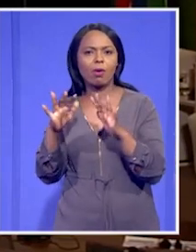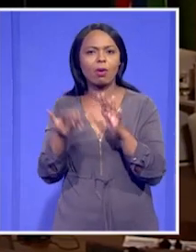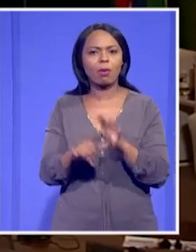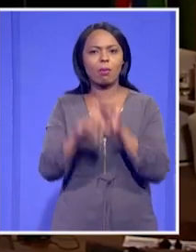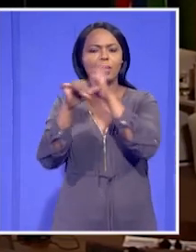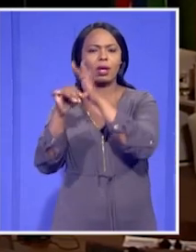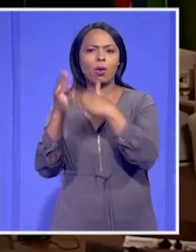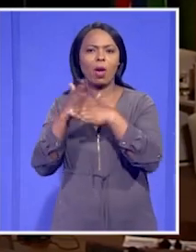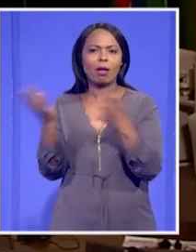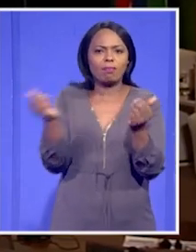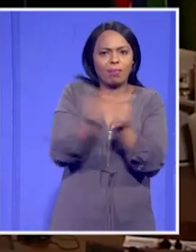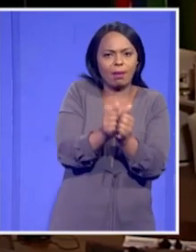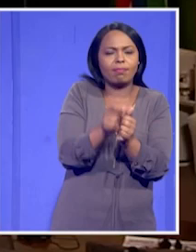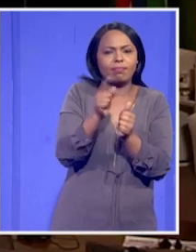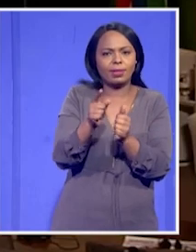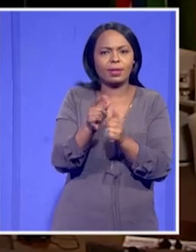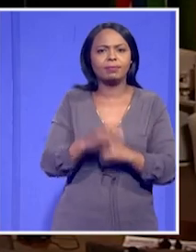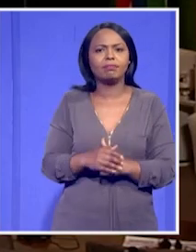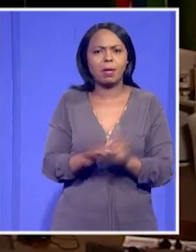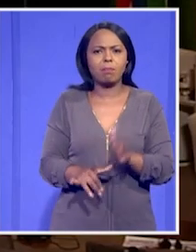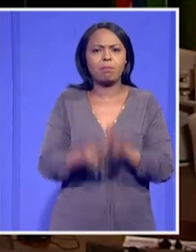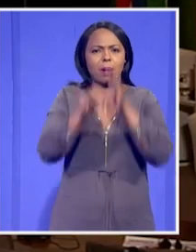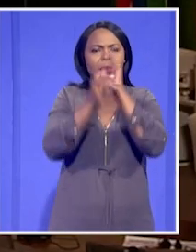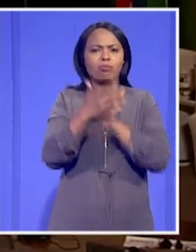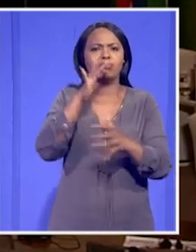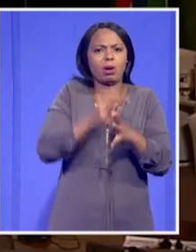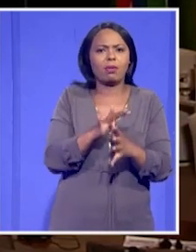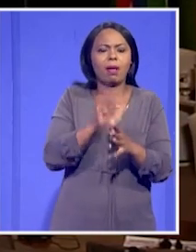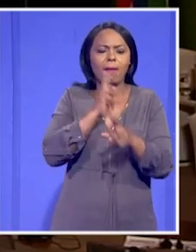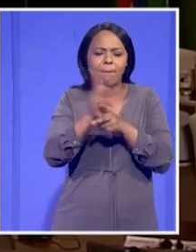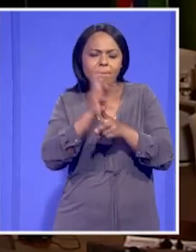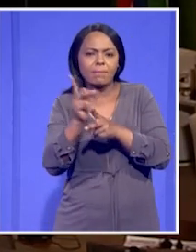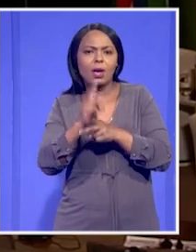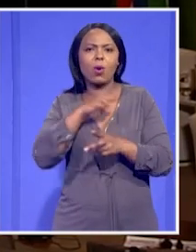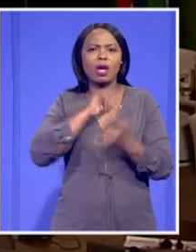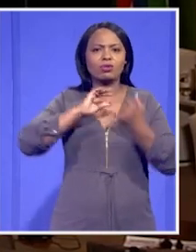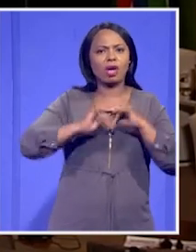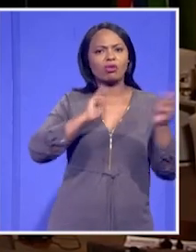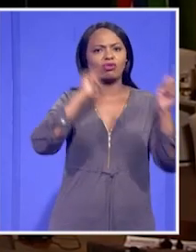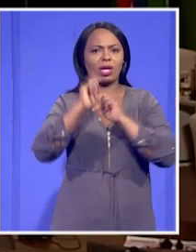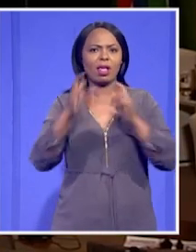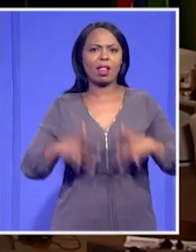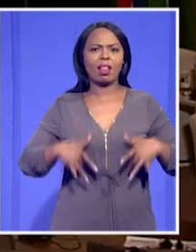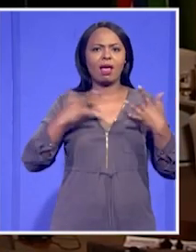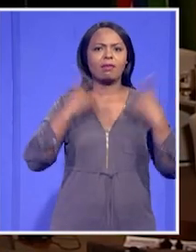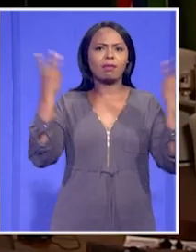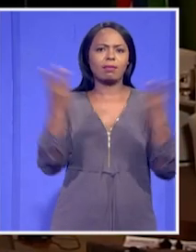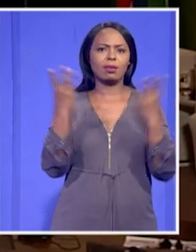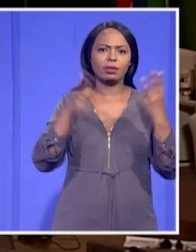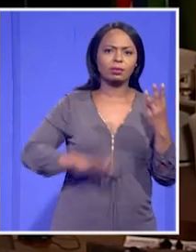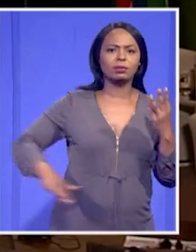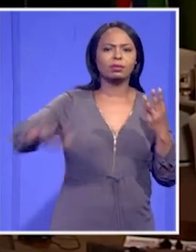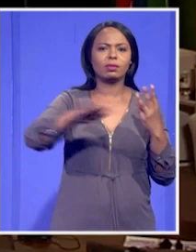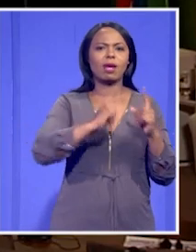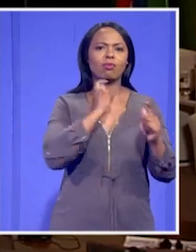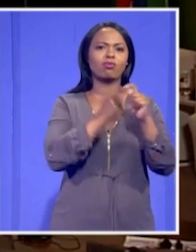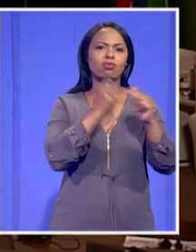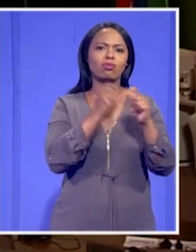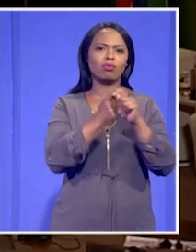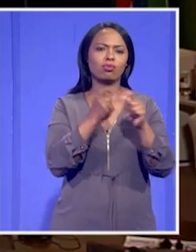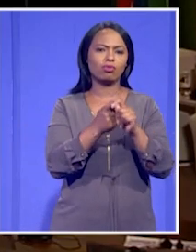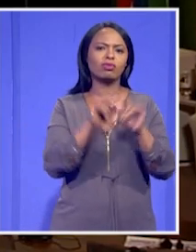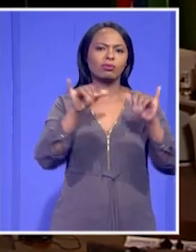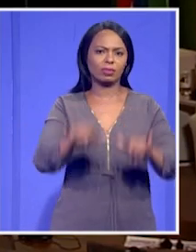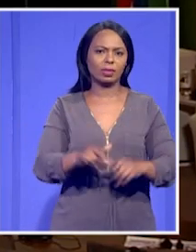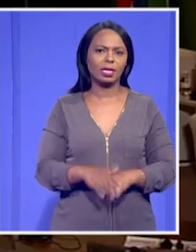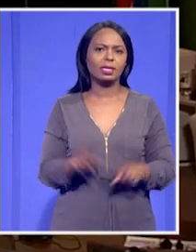very concerted plans to try and change the living conditions for the people in the informal settlements and